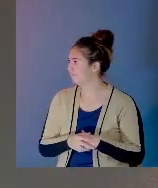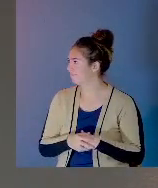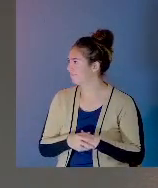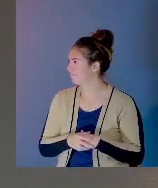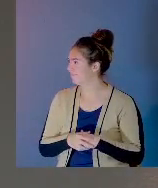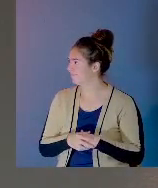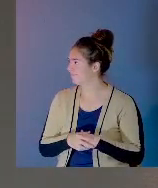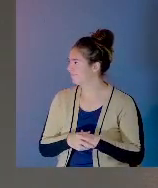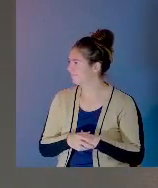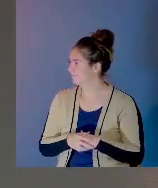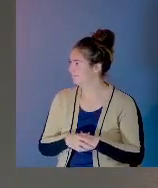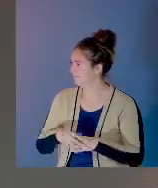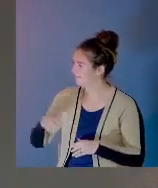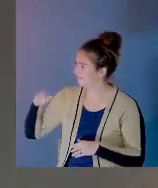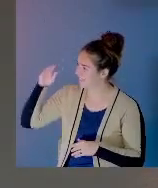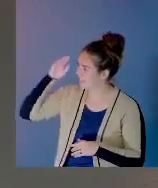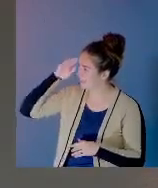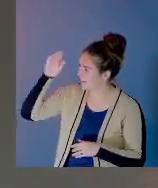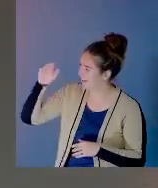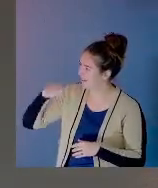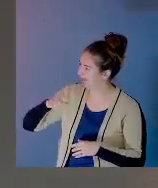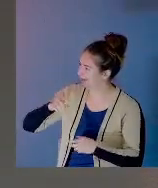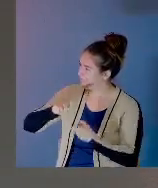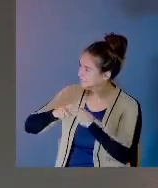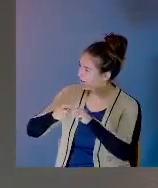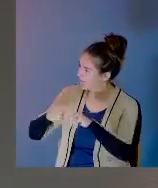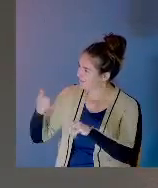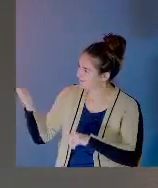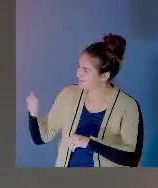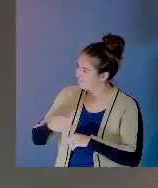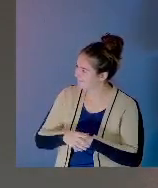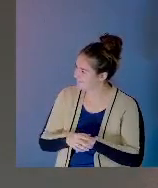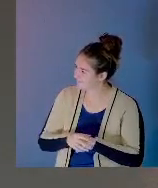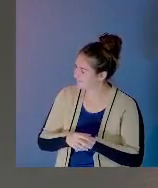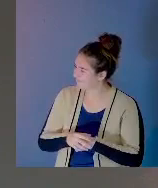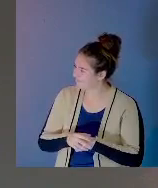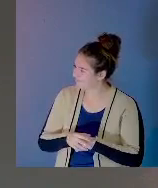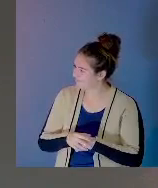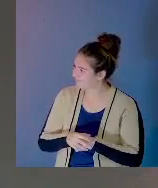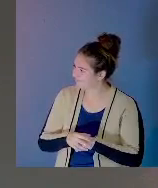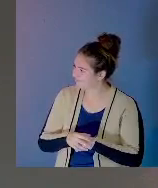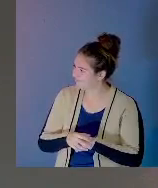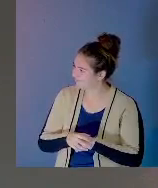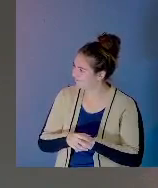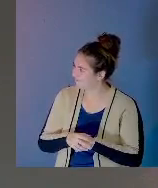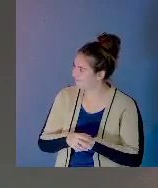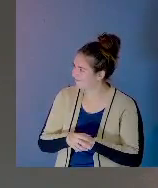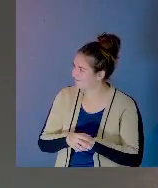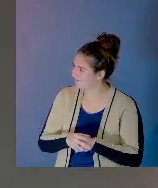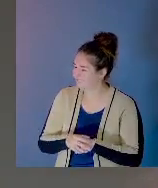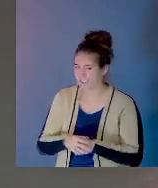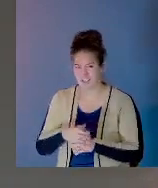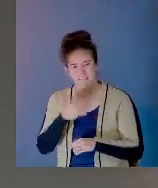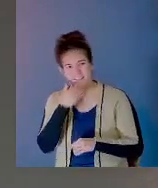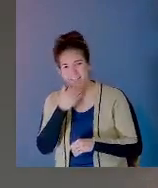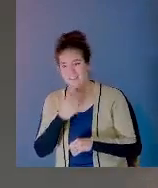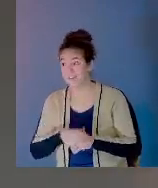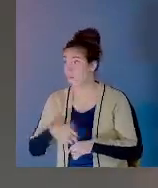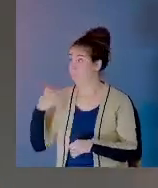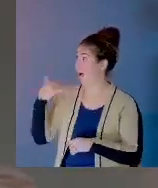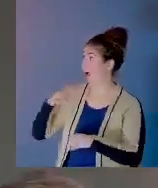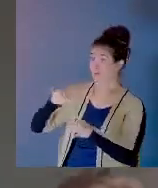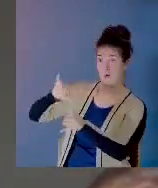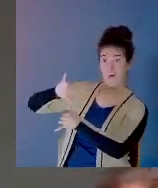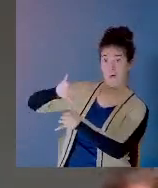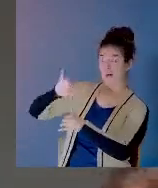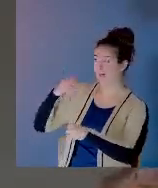Good to see you, buddy. Doing okay? Good to see you, man. God bless you. Thank you. My name is Charles